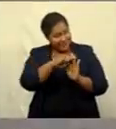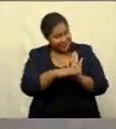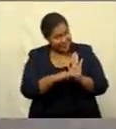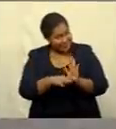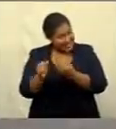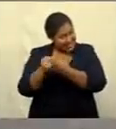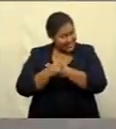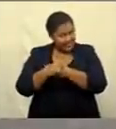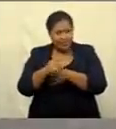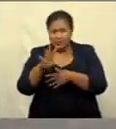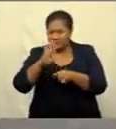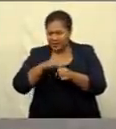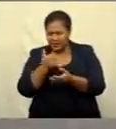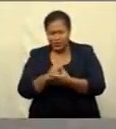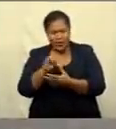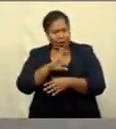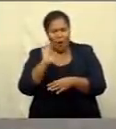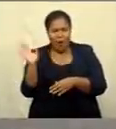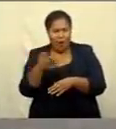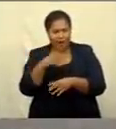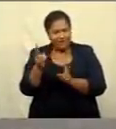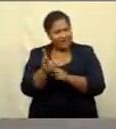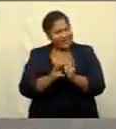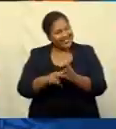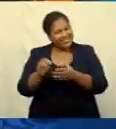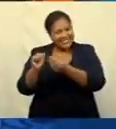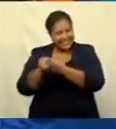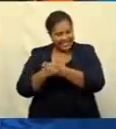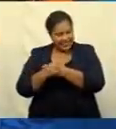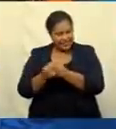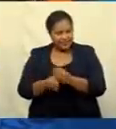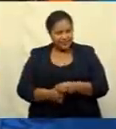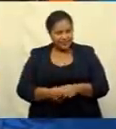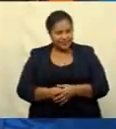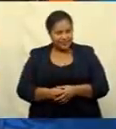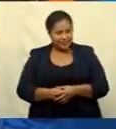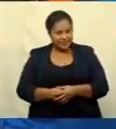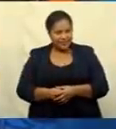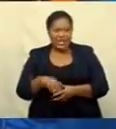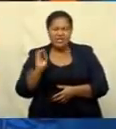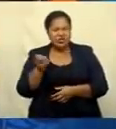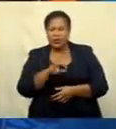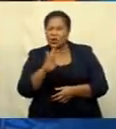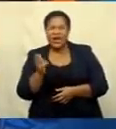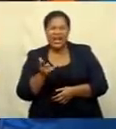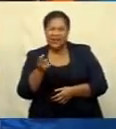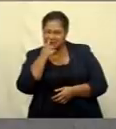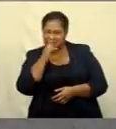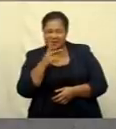is infected. Accordingly, checking the people coming in the village,